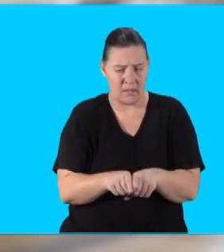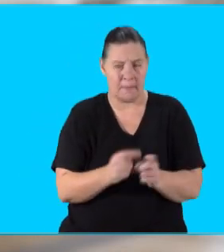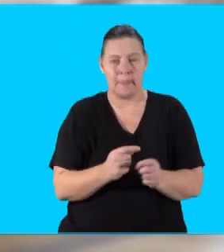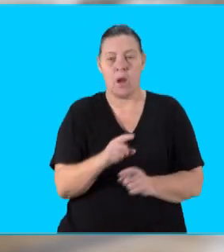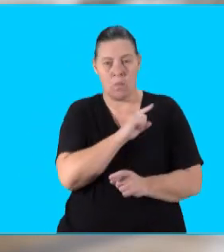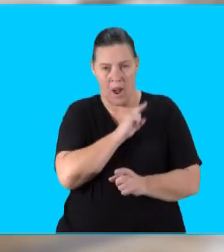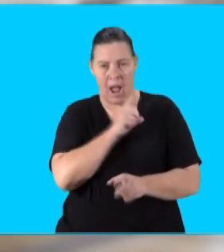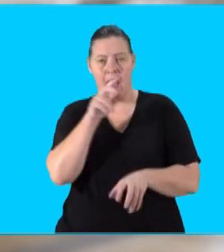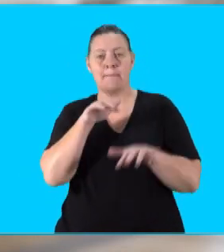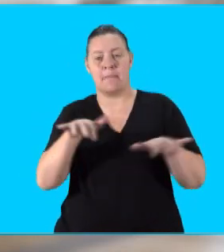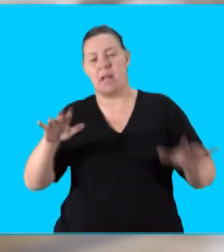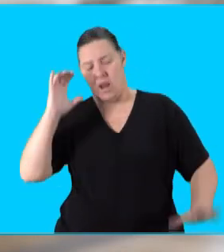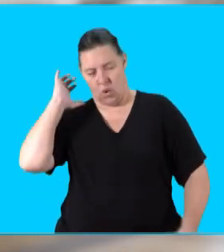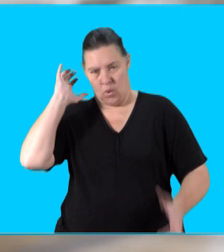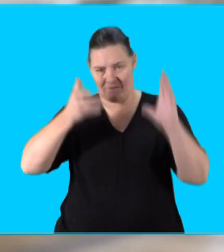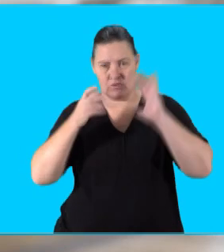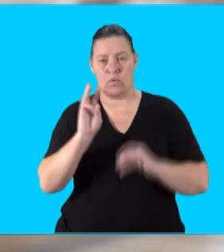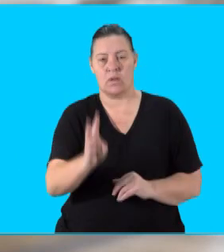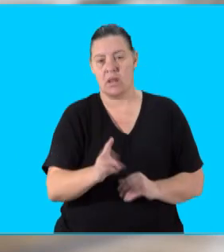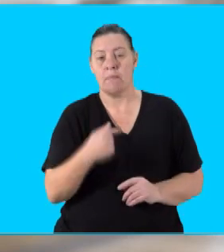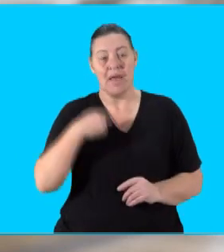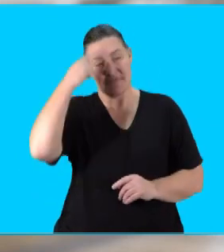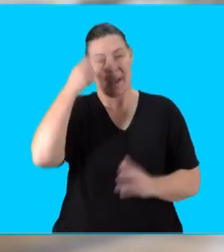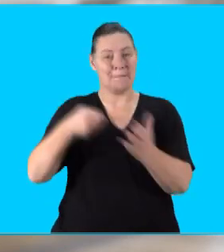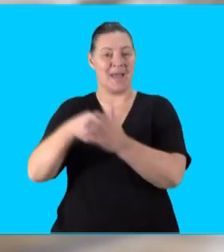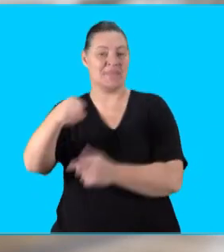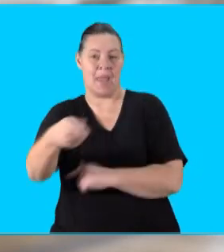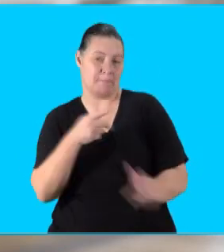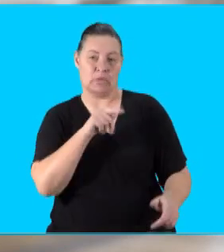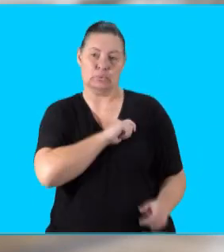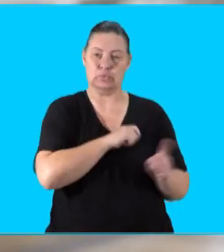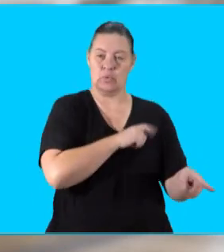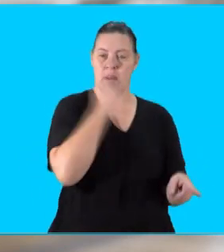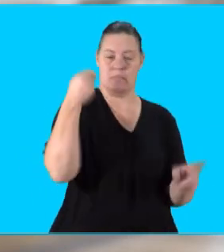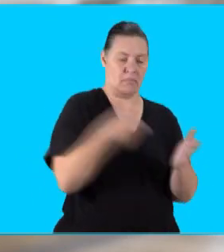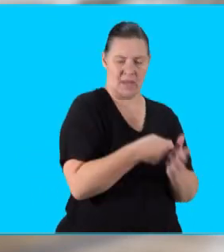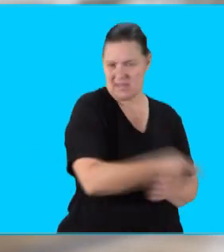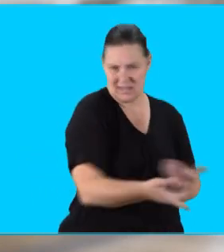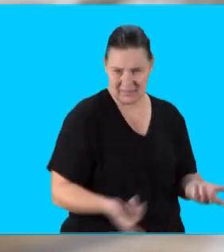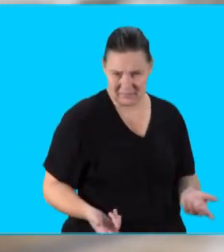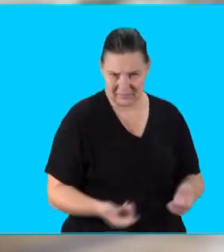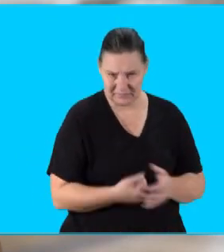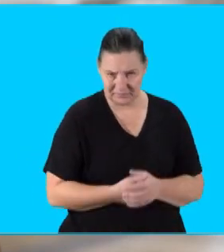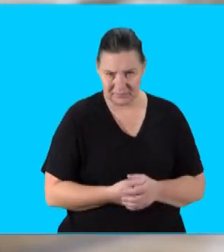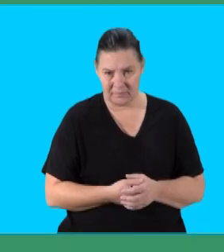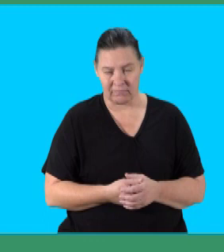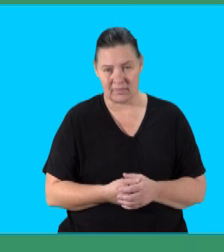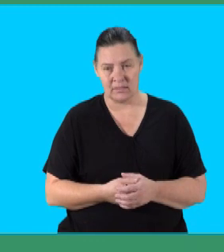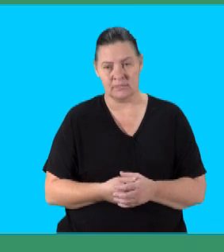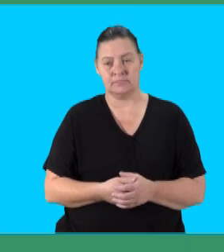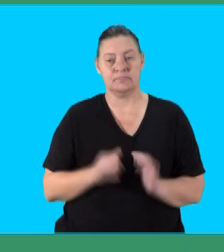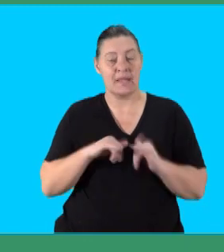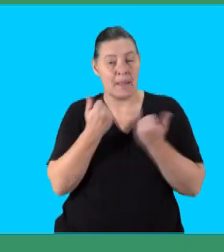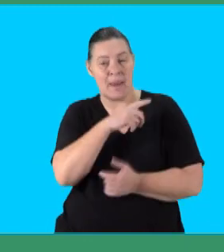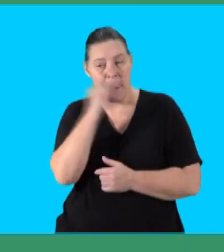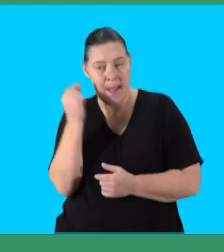would confuse the customer when they want to buy maybe a certain product of that business. A company's name